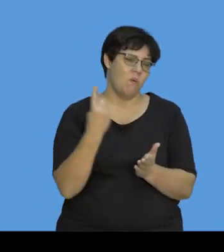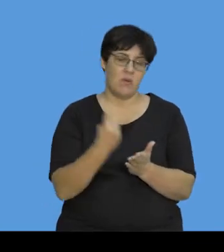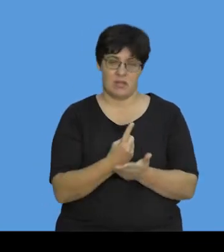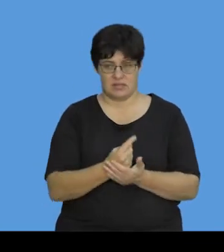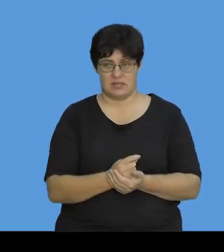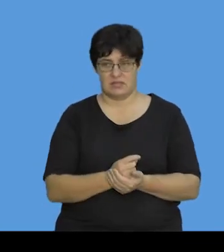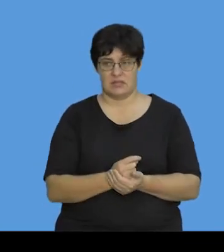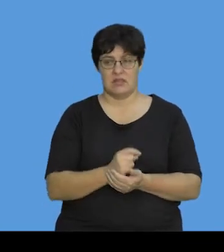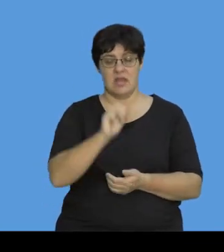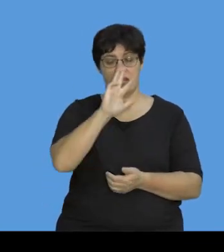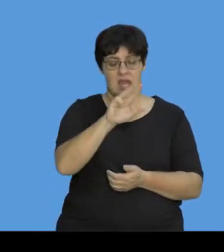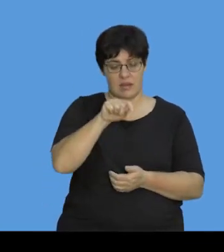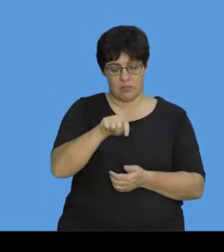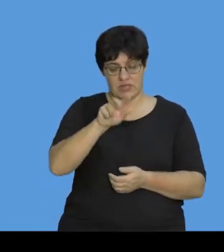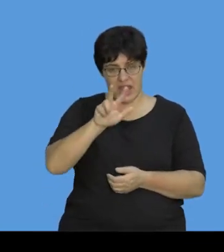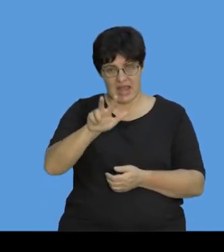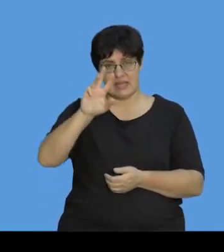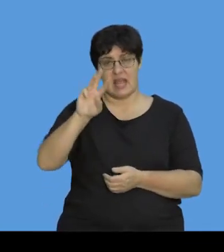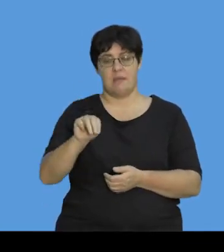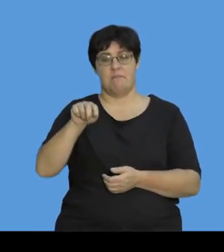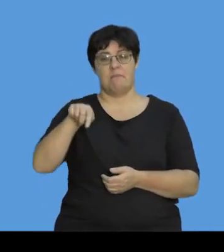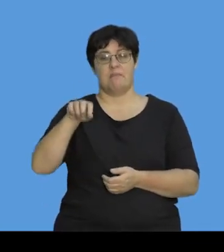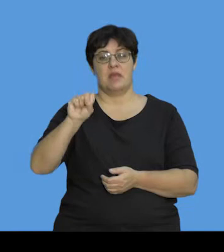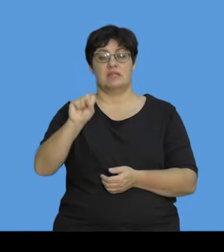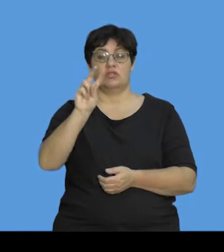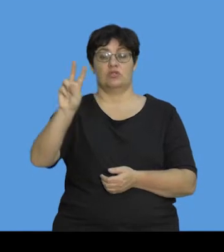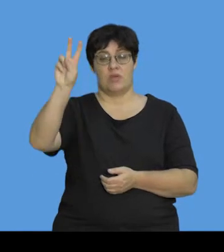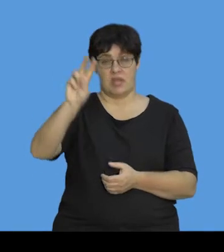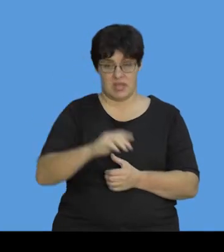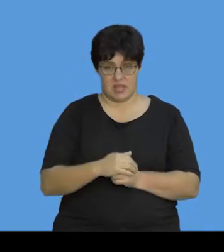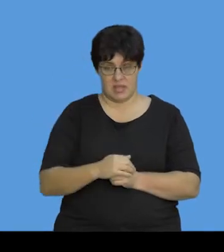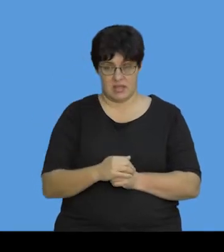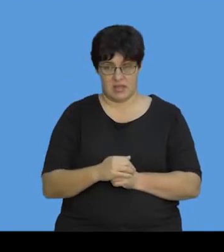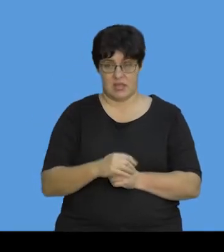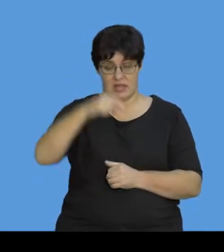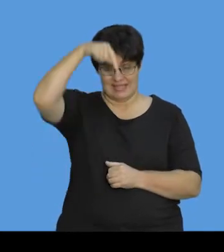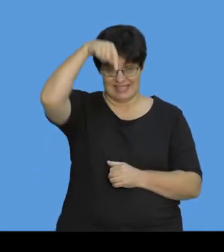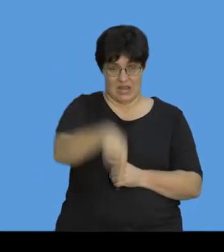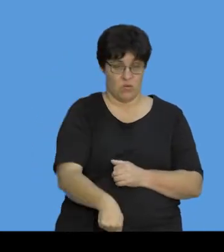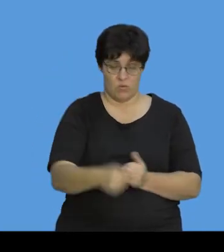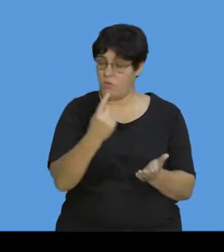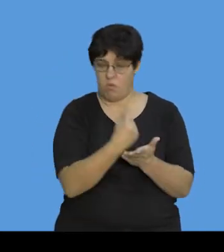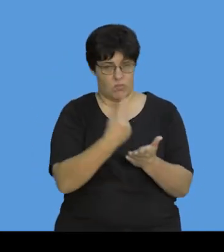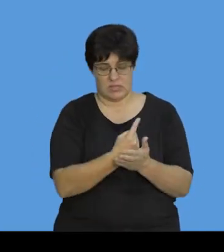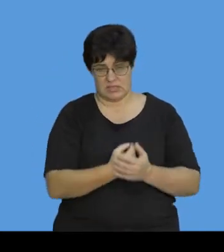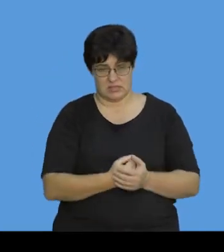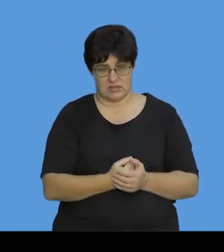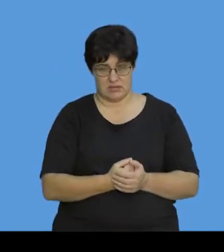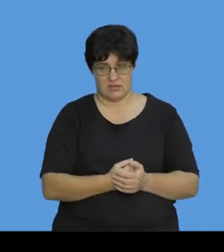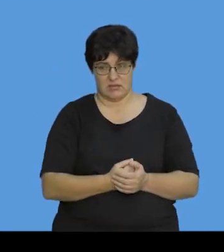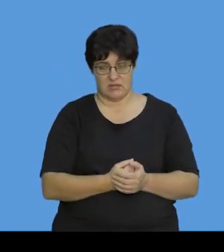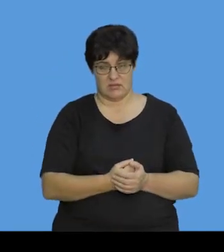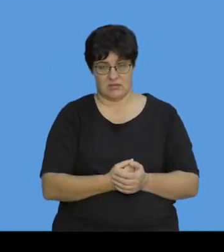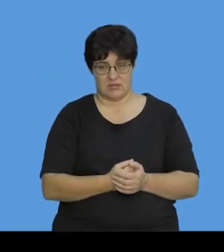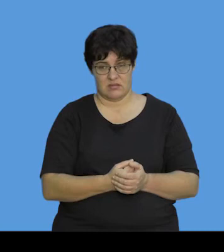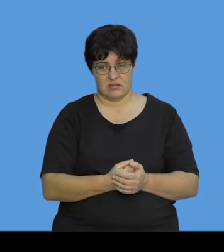always 9,8 meters per second squared down. I'm putting